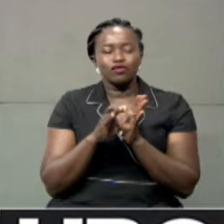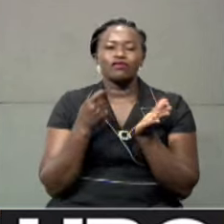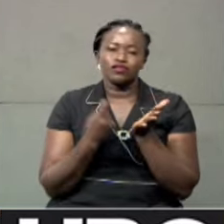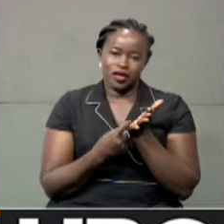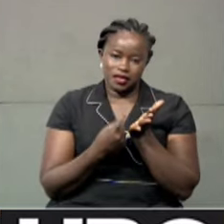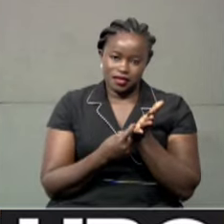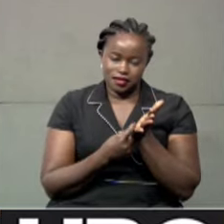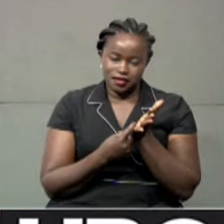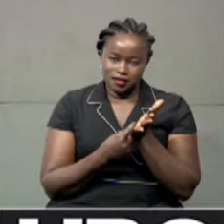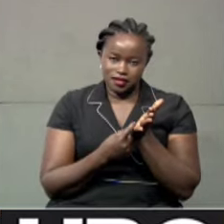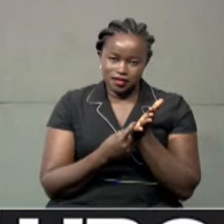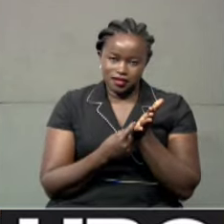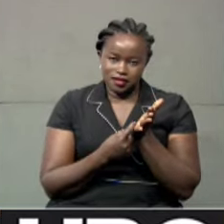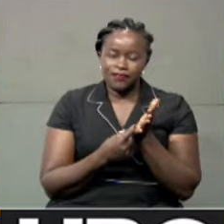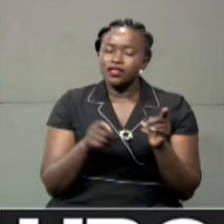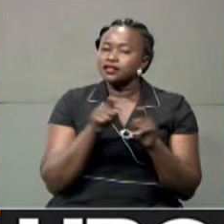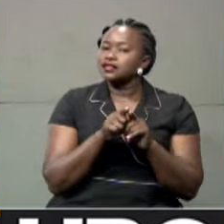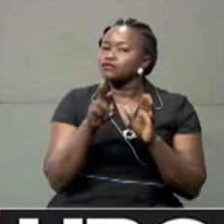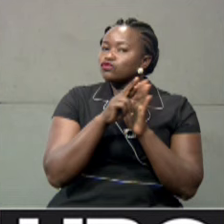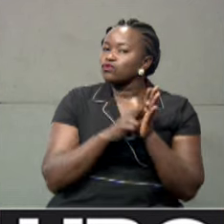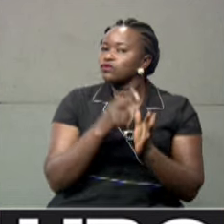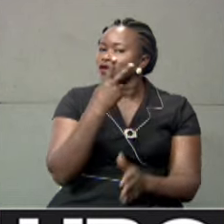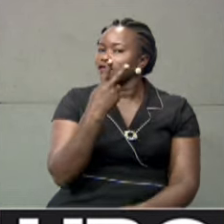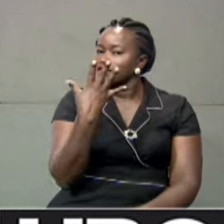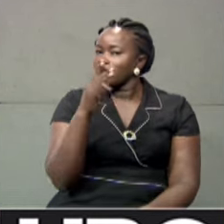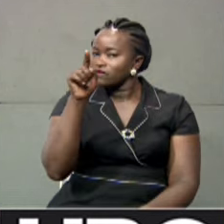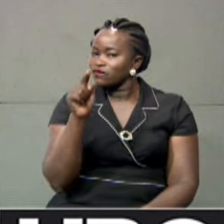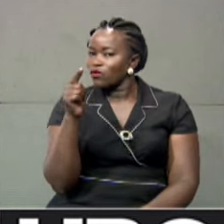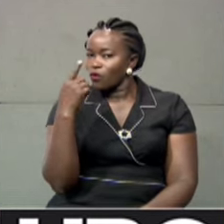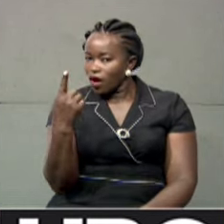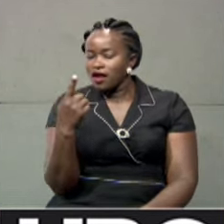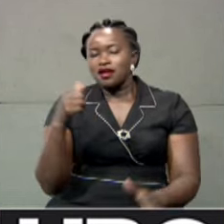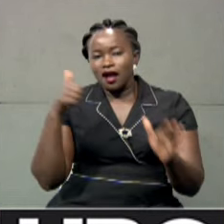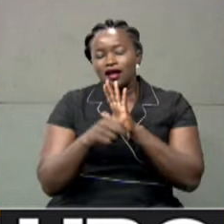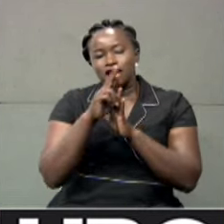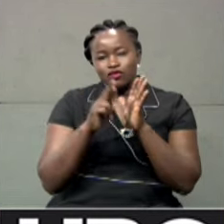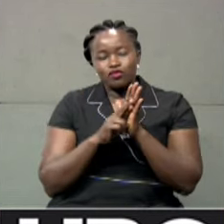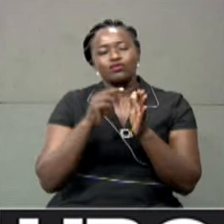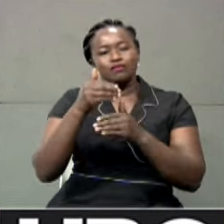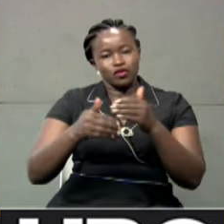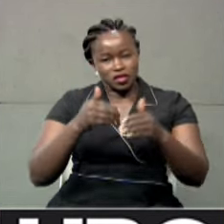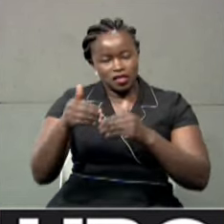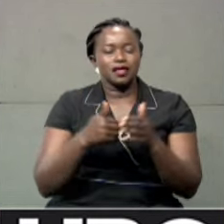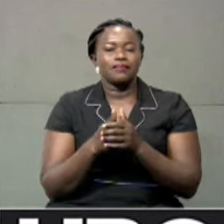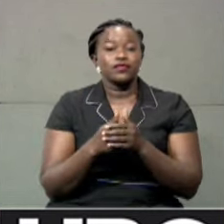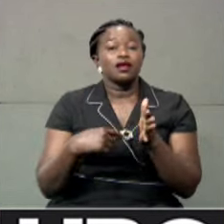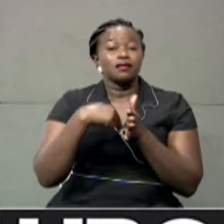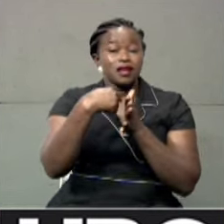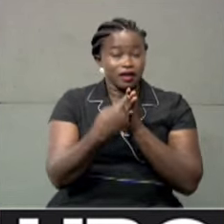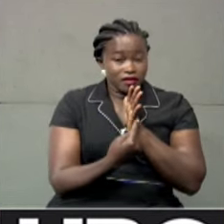Uganda and Rule 25.1 of the Rules of Procedure,